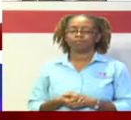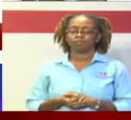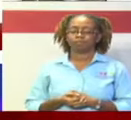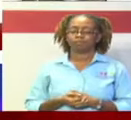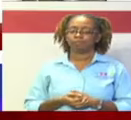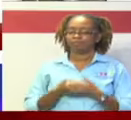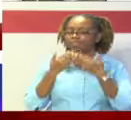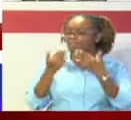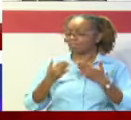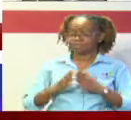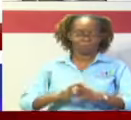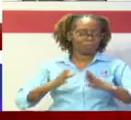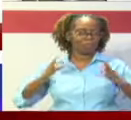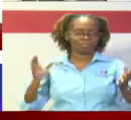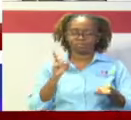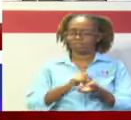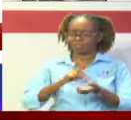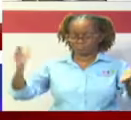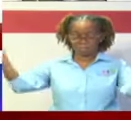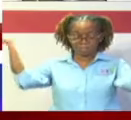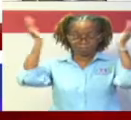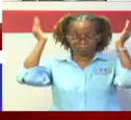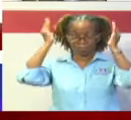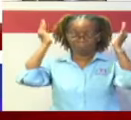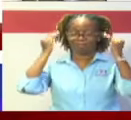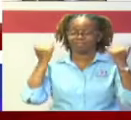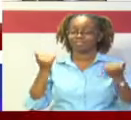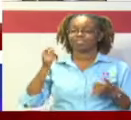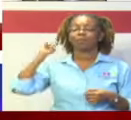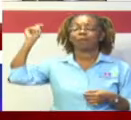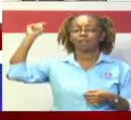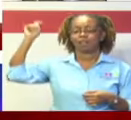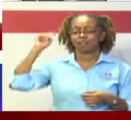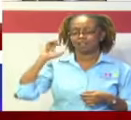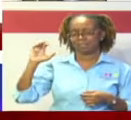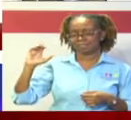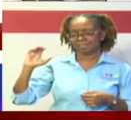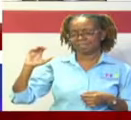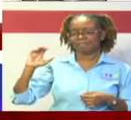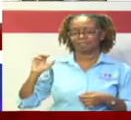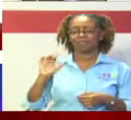Hines. We'll now take questions from Tobago Channel 5. Good morning.